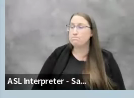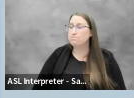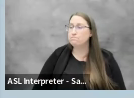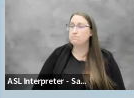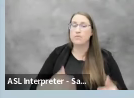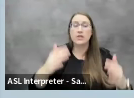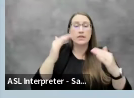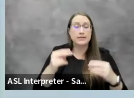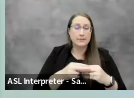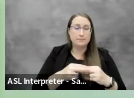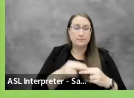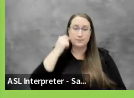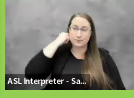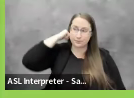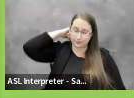next slide.